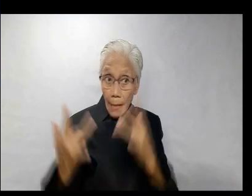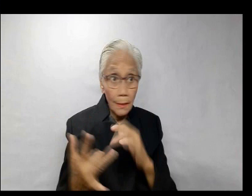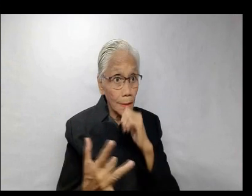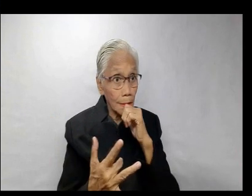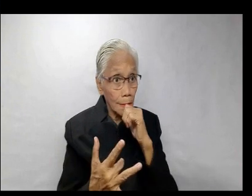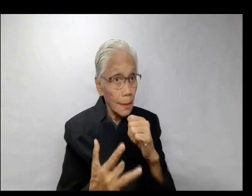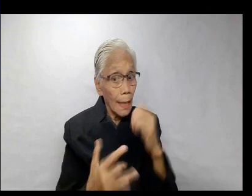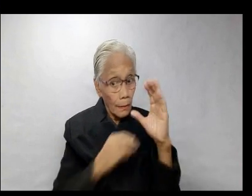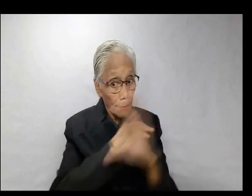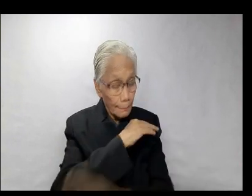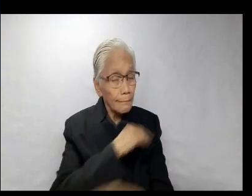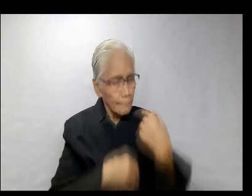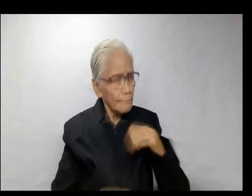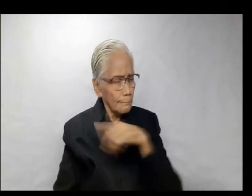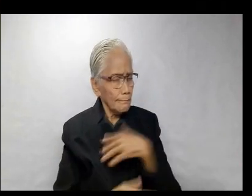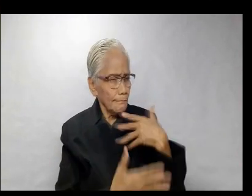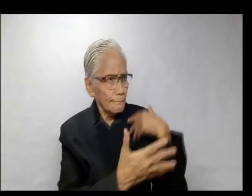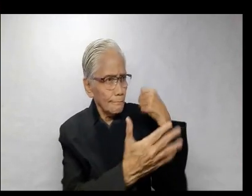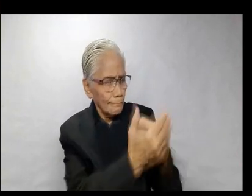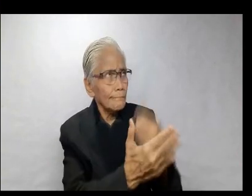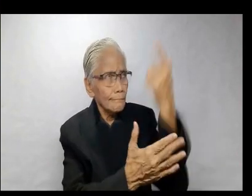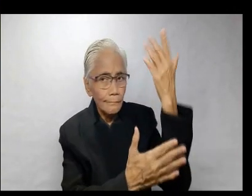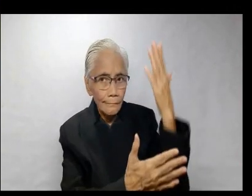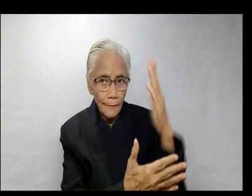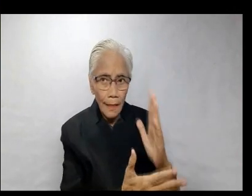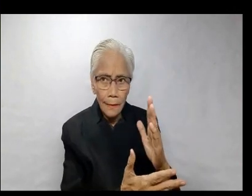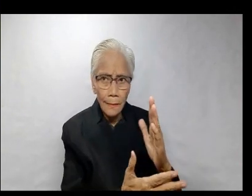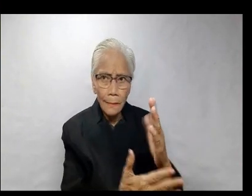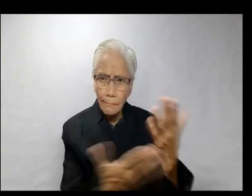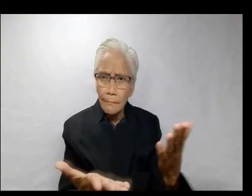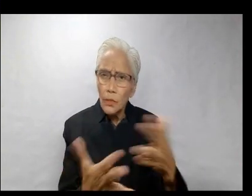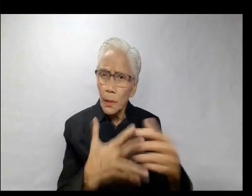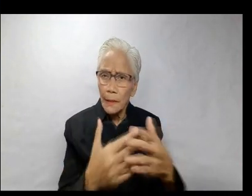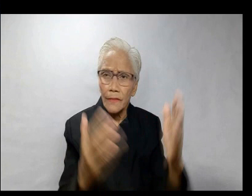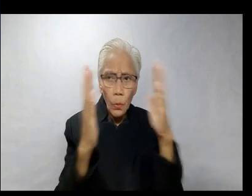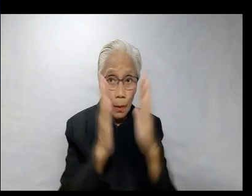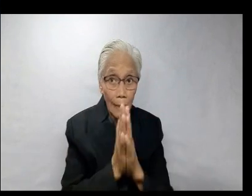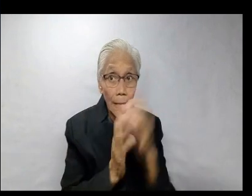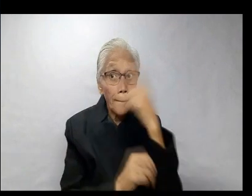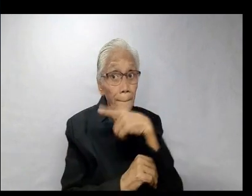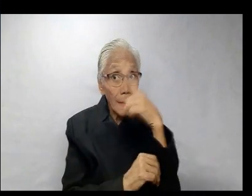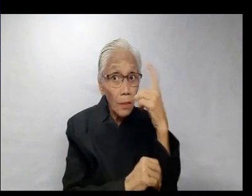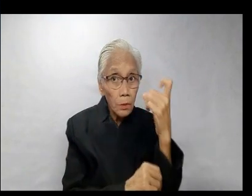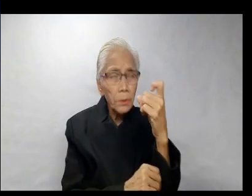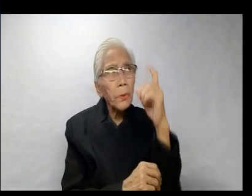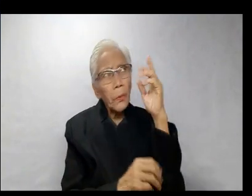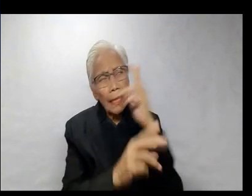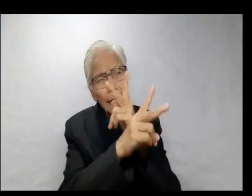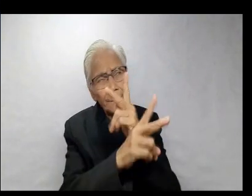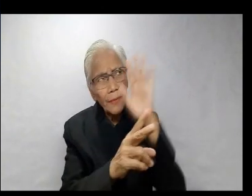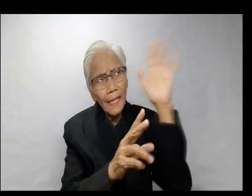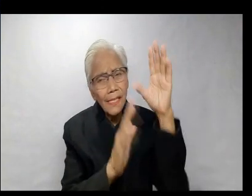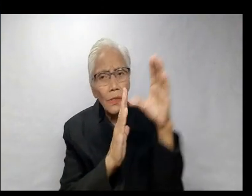us, we have confidence in God and receive from Him whatever we ask, because we keep